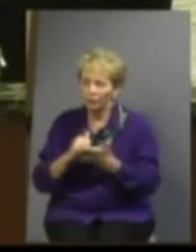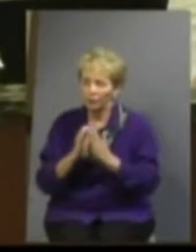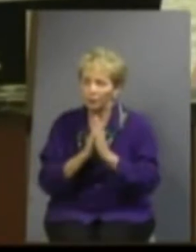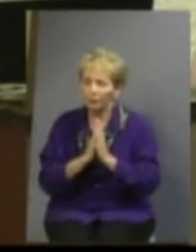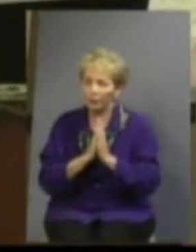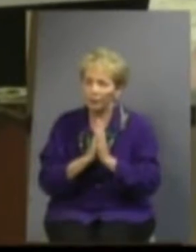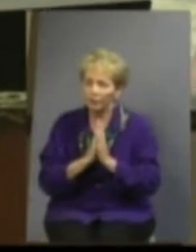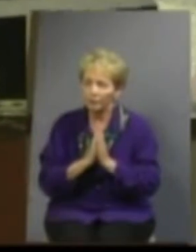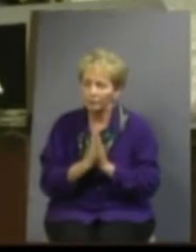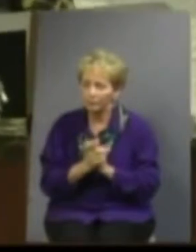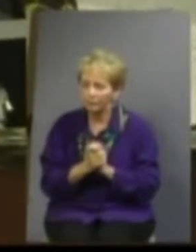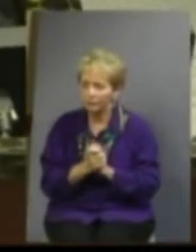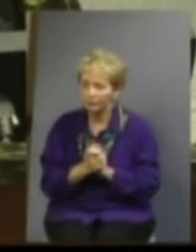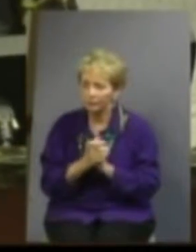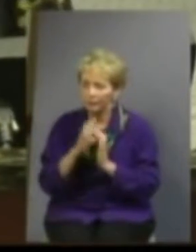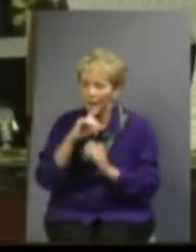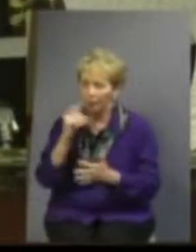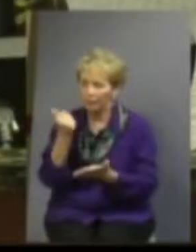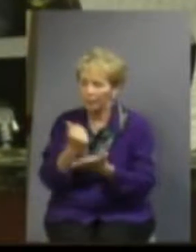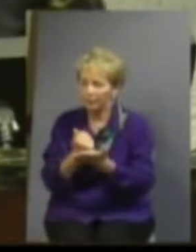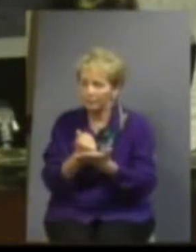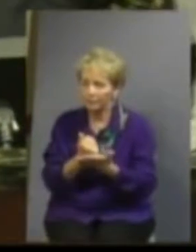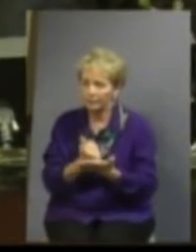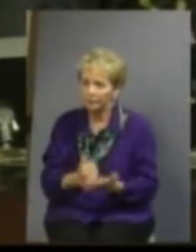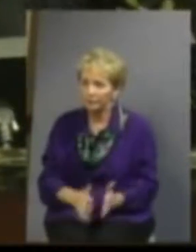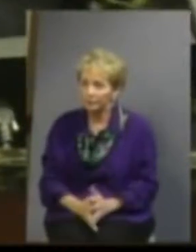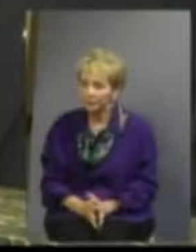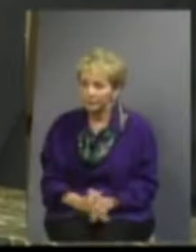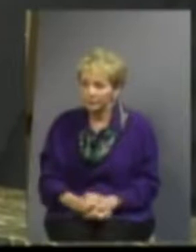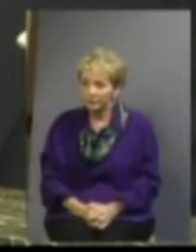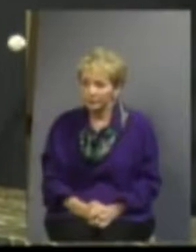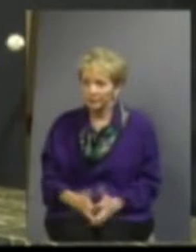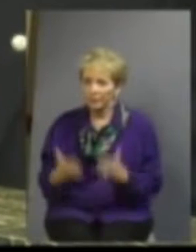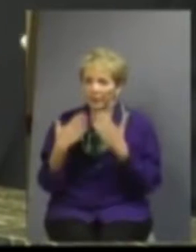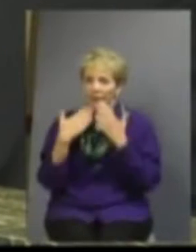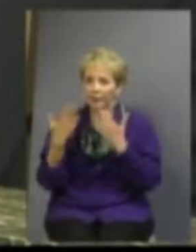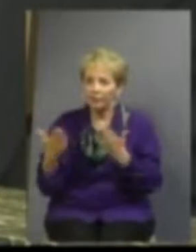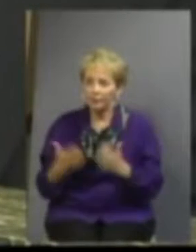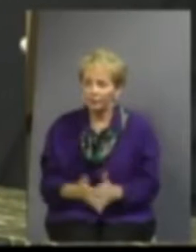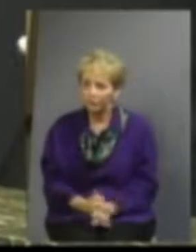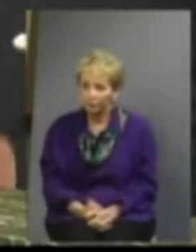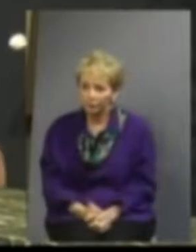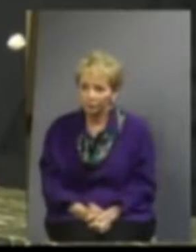prayer. Amen. Thank you, Pastor.